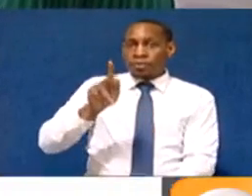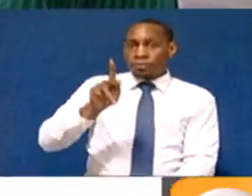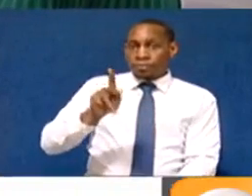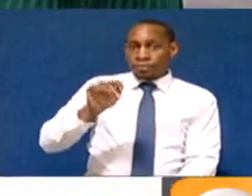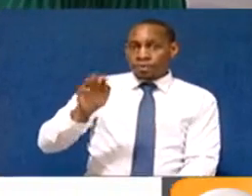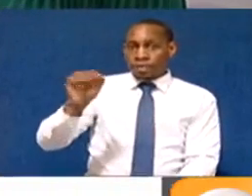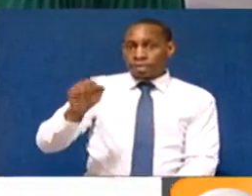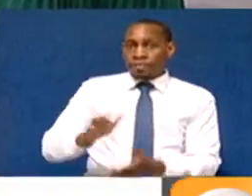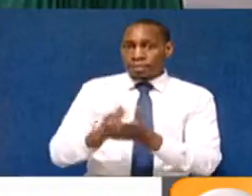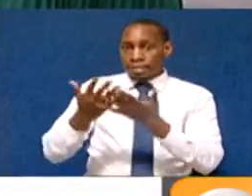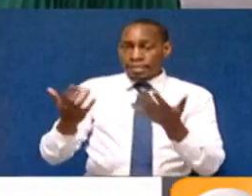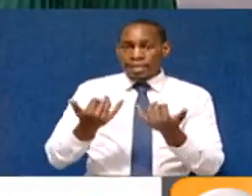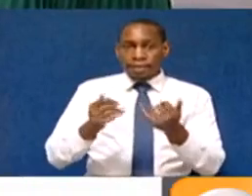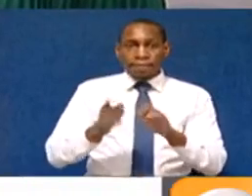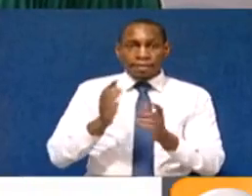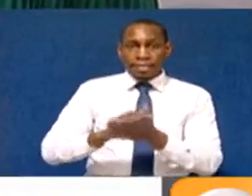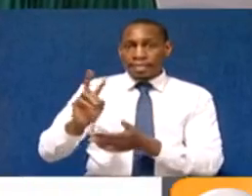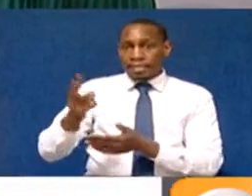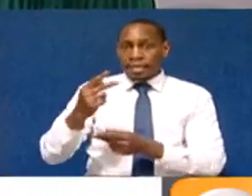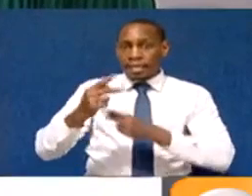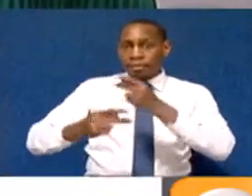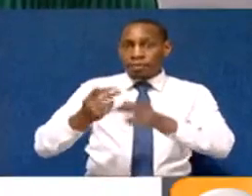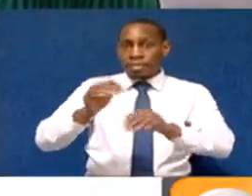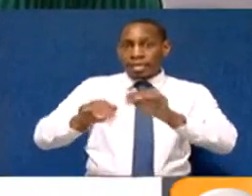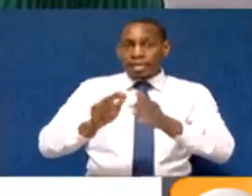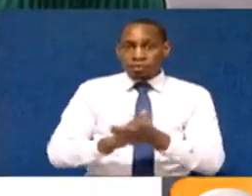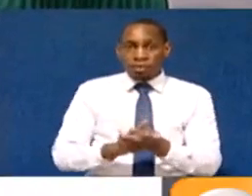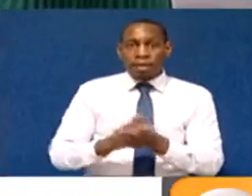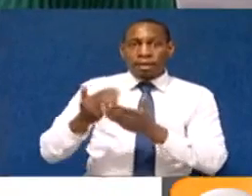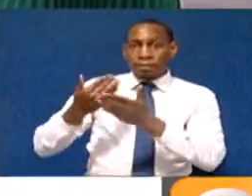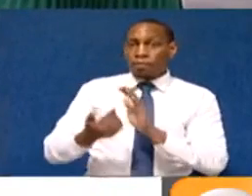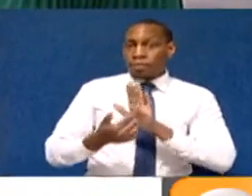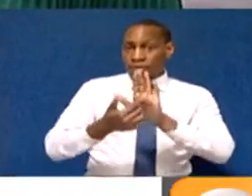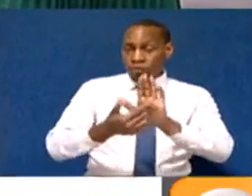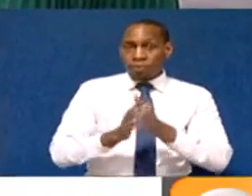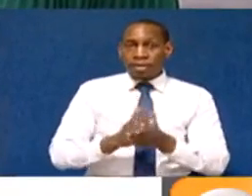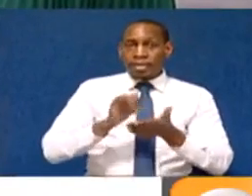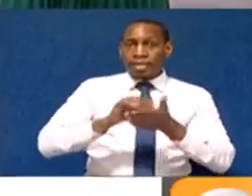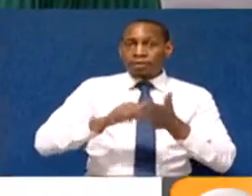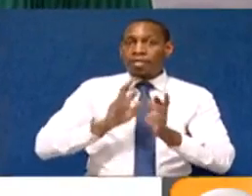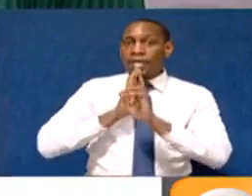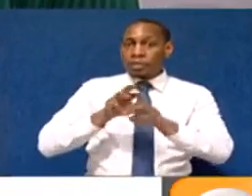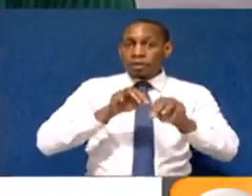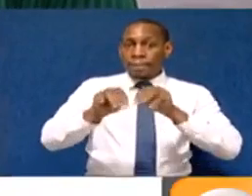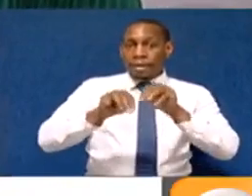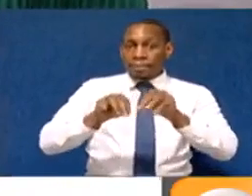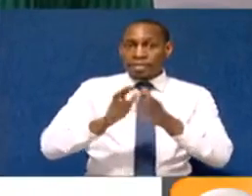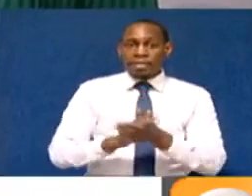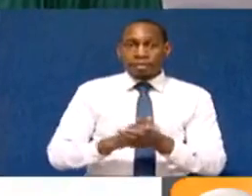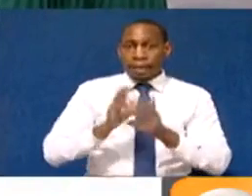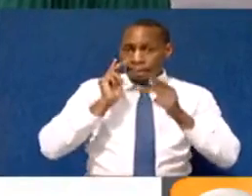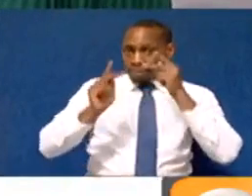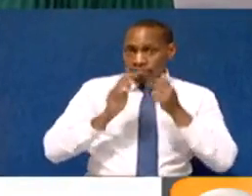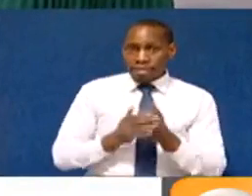kit. So let's now get to the second stage of the election process that we mentioned earlier, and that is the results management